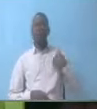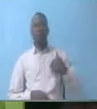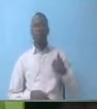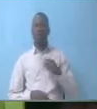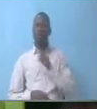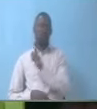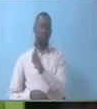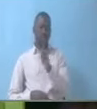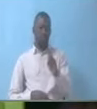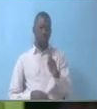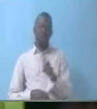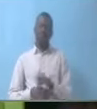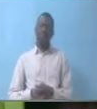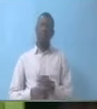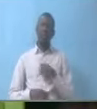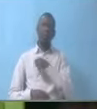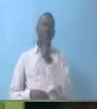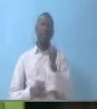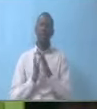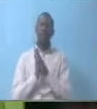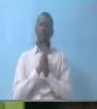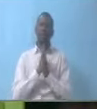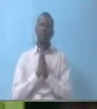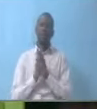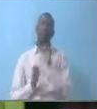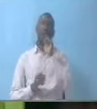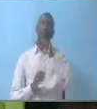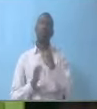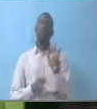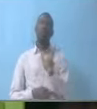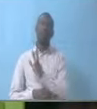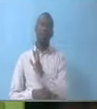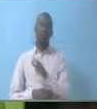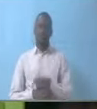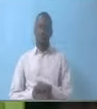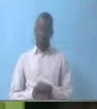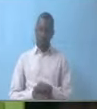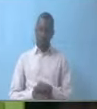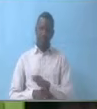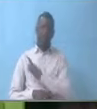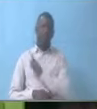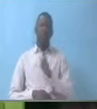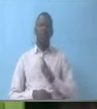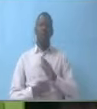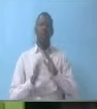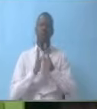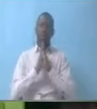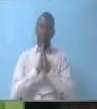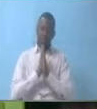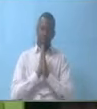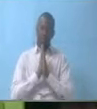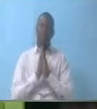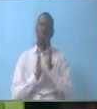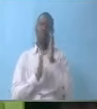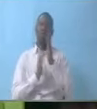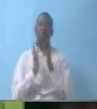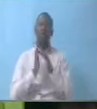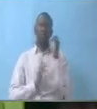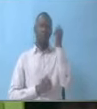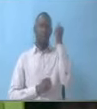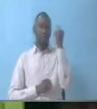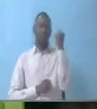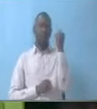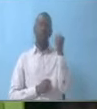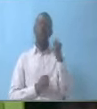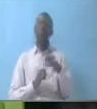one another and against you. We pray that by your Holy Spirit's power,